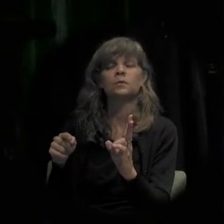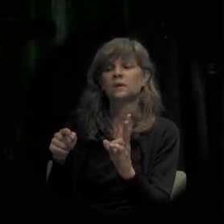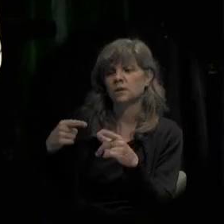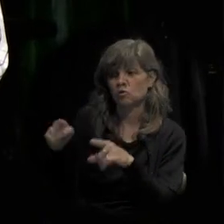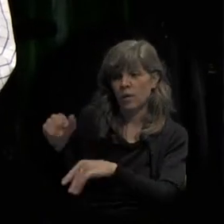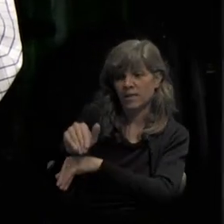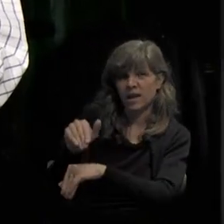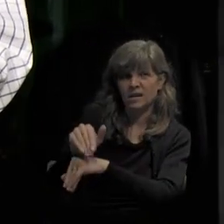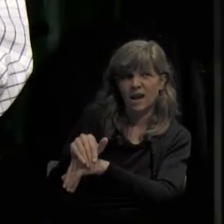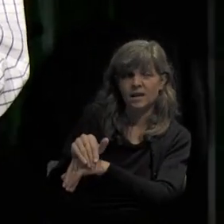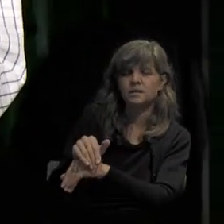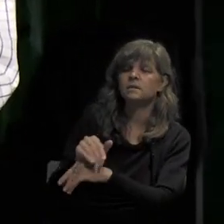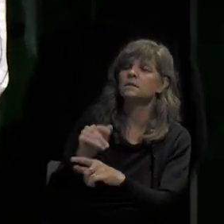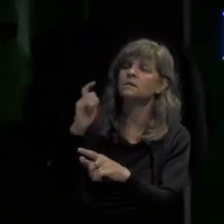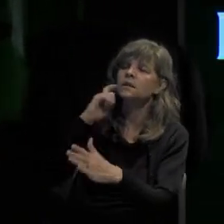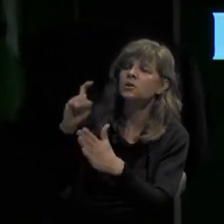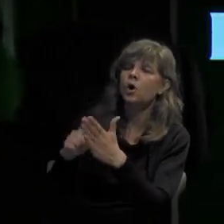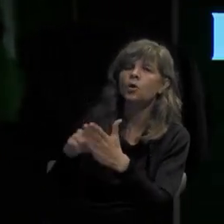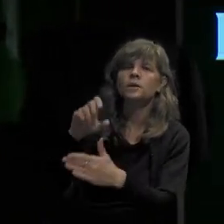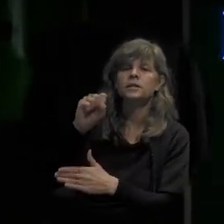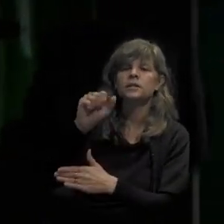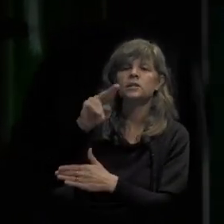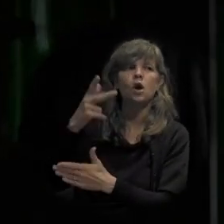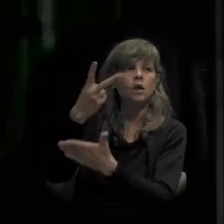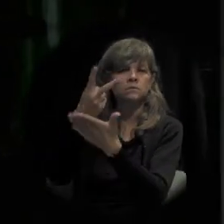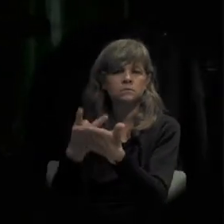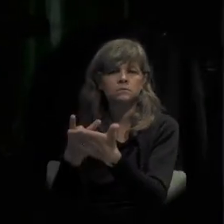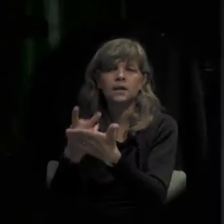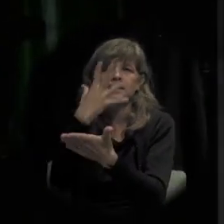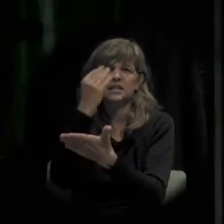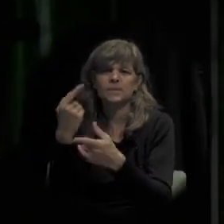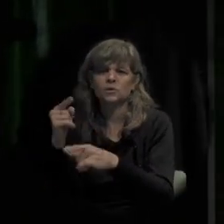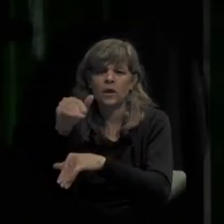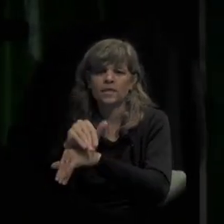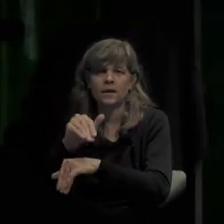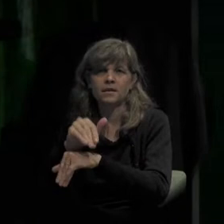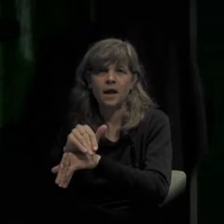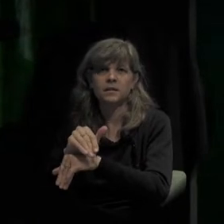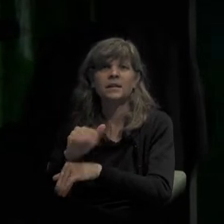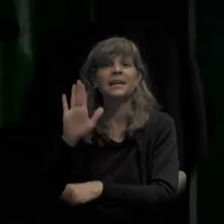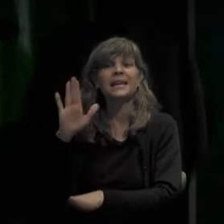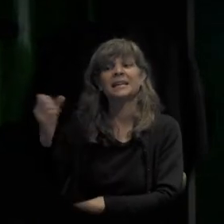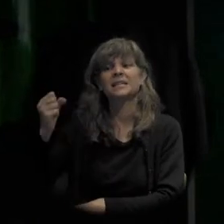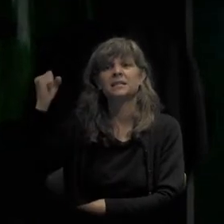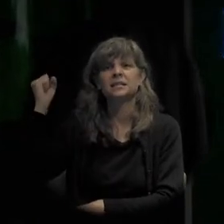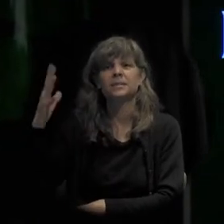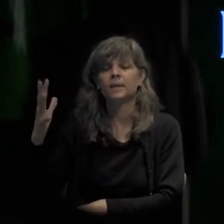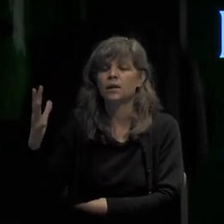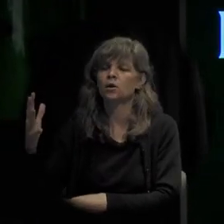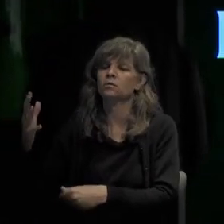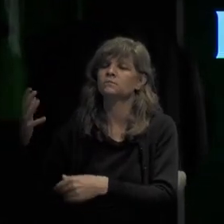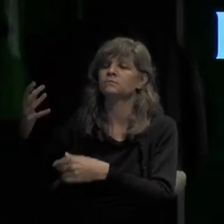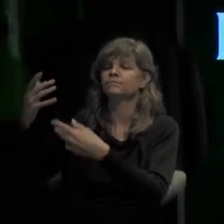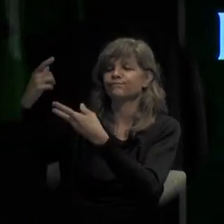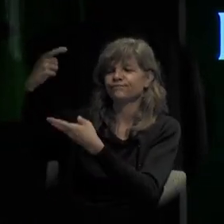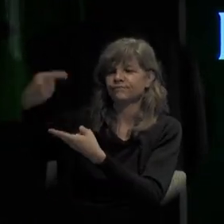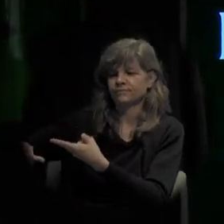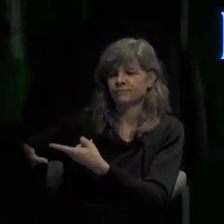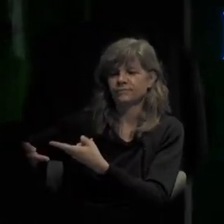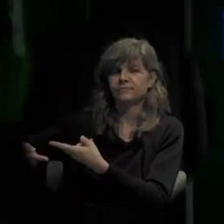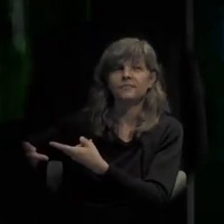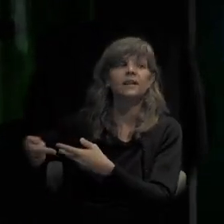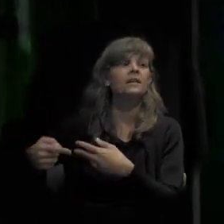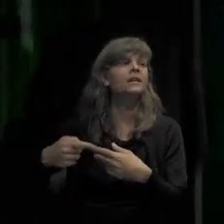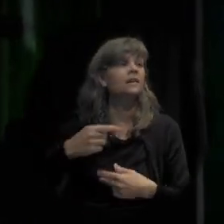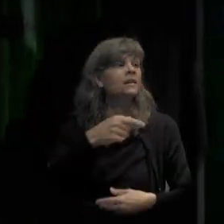lay Saul sleeping within the encampment with his spear stuck in the ground at his head. And Abner and the army lay around him. Then Abishai said to